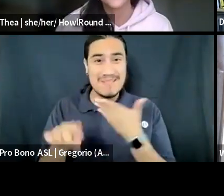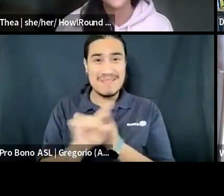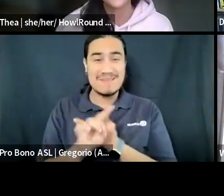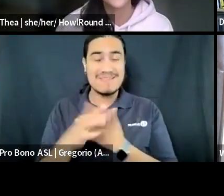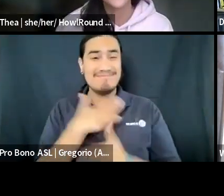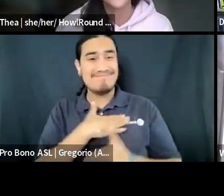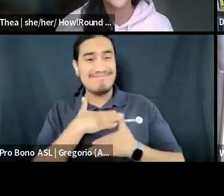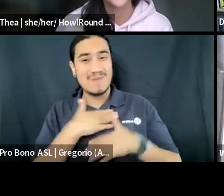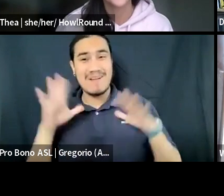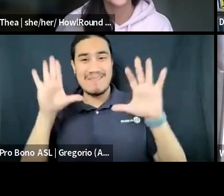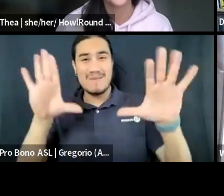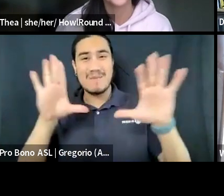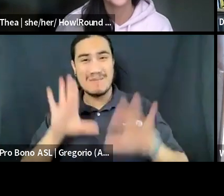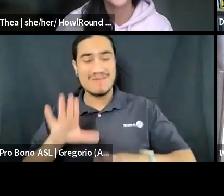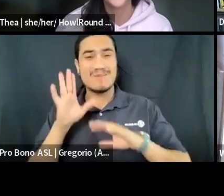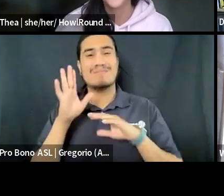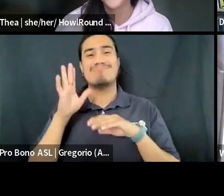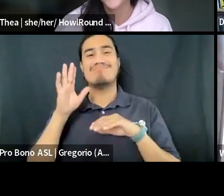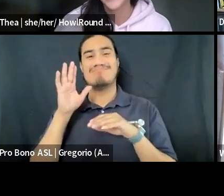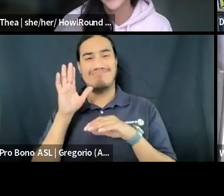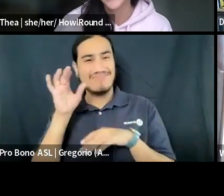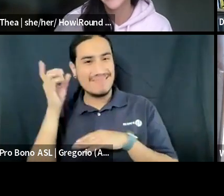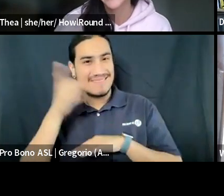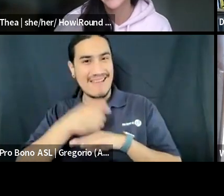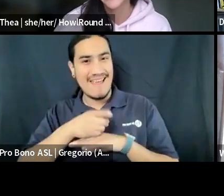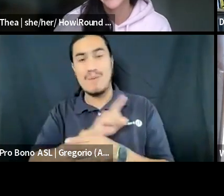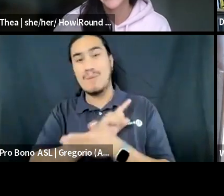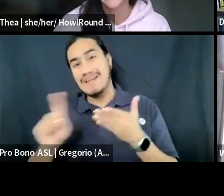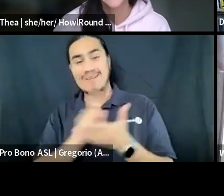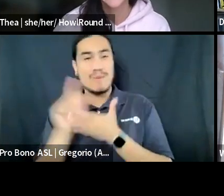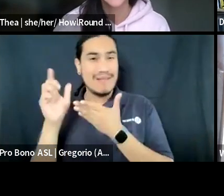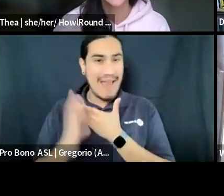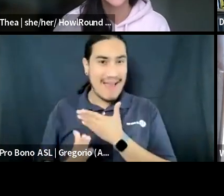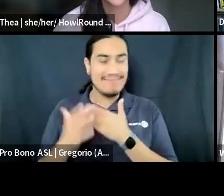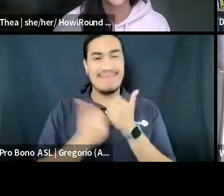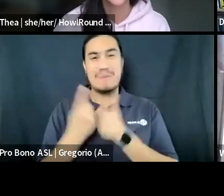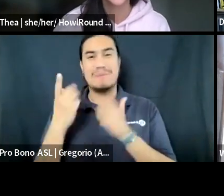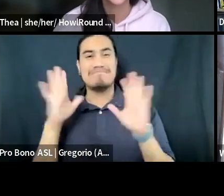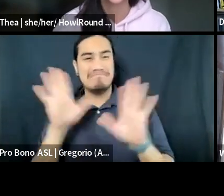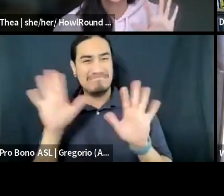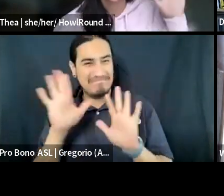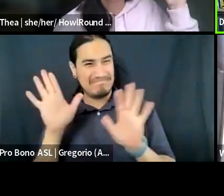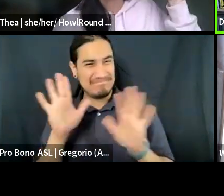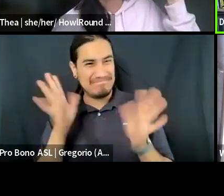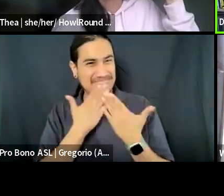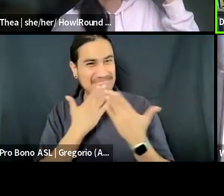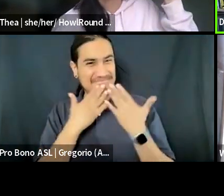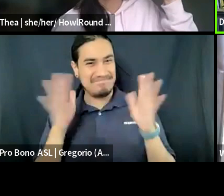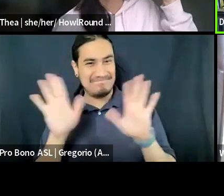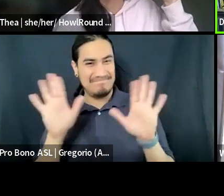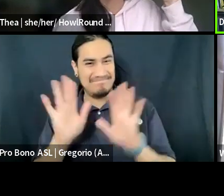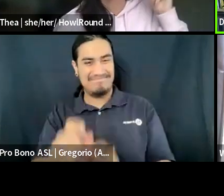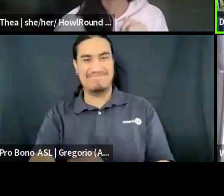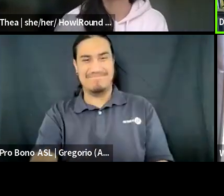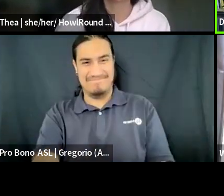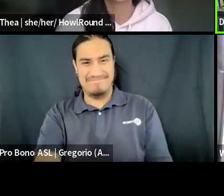Enjoy. Have a wonderful rest of the week and weekend, everyone. Bye. Bye.